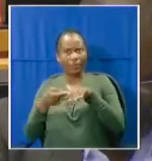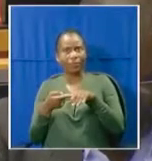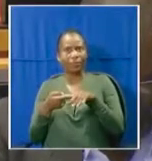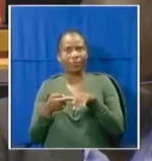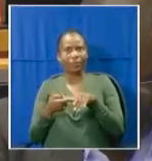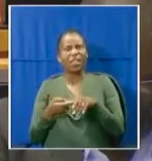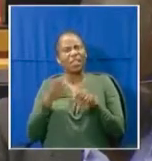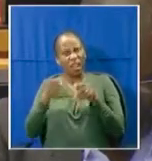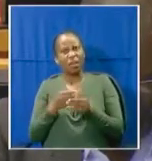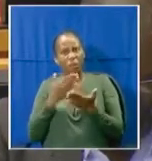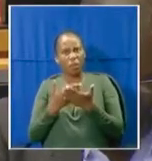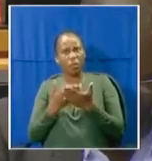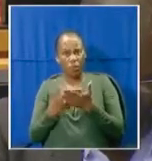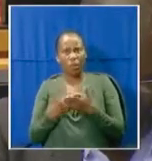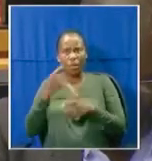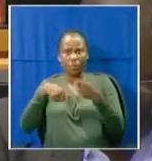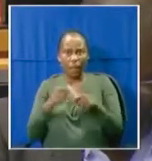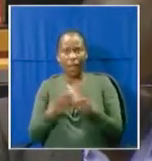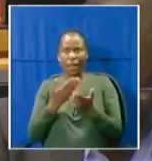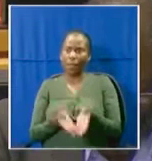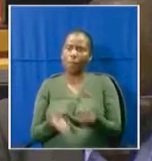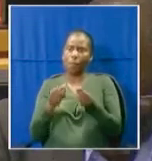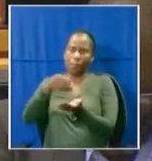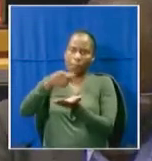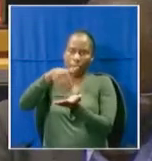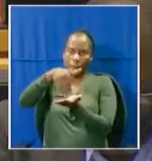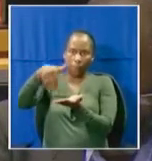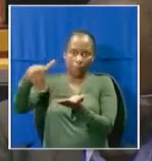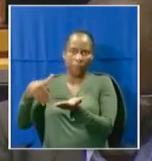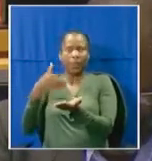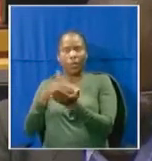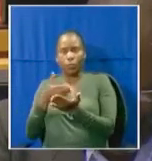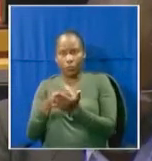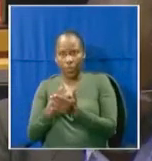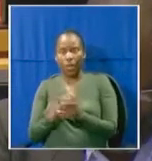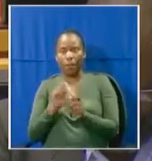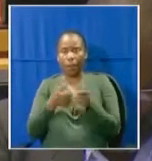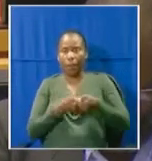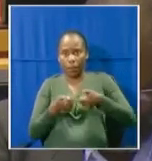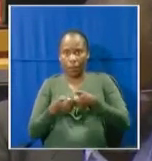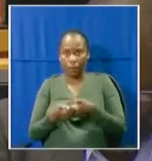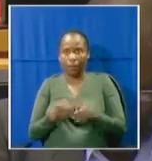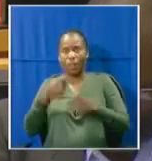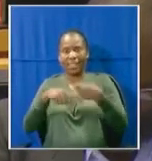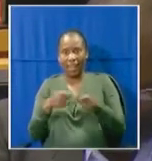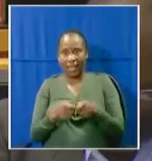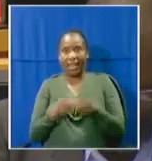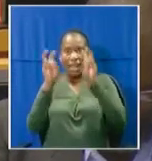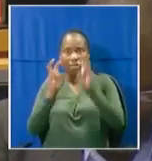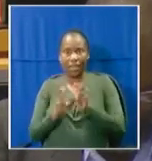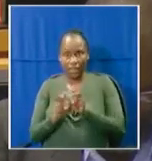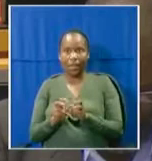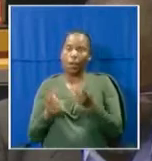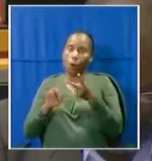selling it on and deriving revenue, to ring-fence that revenue that they obtain for selling electricity to consumers or selling